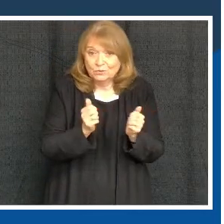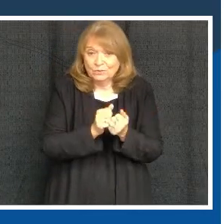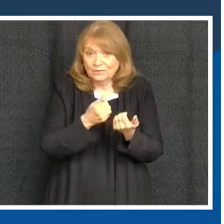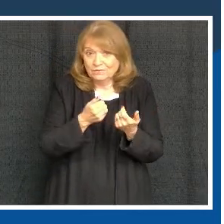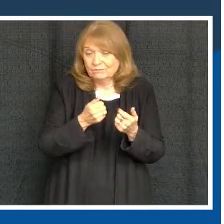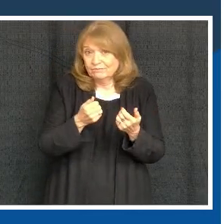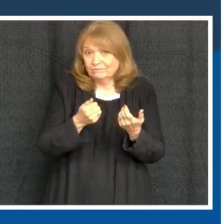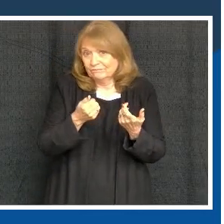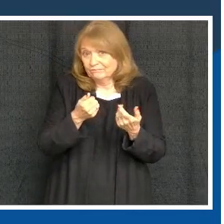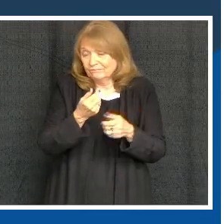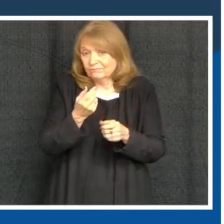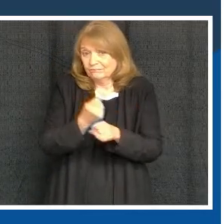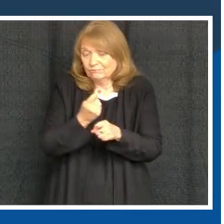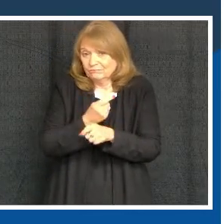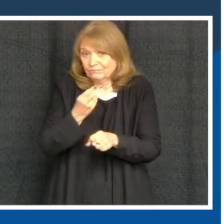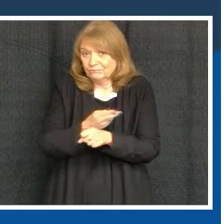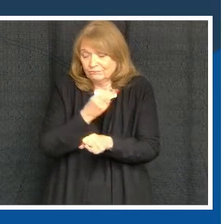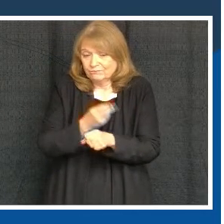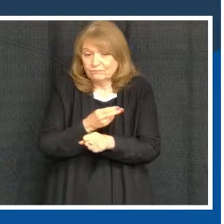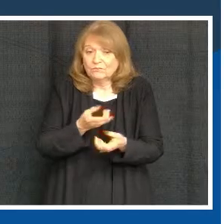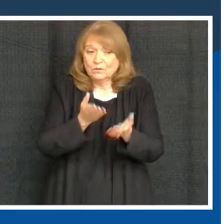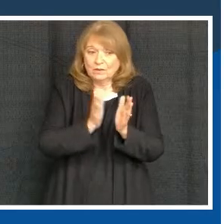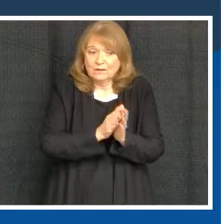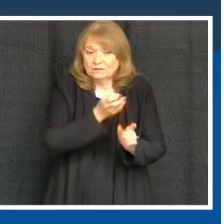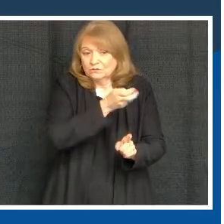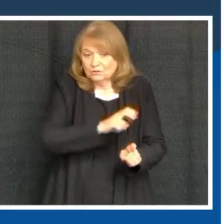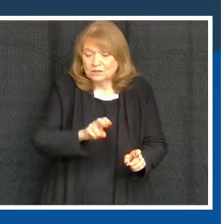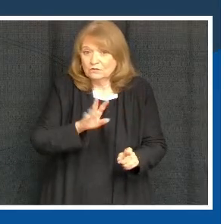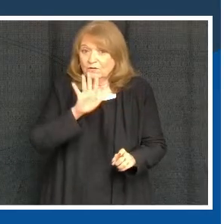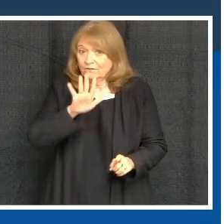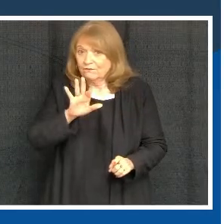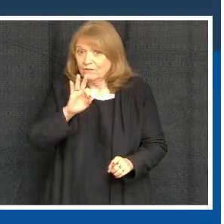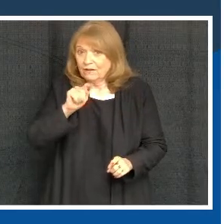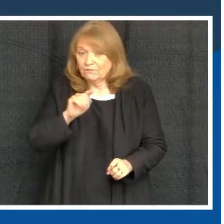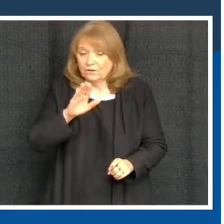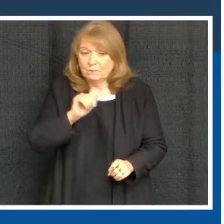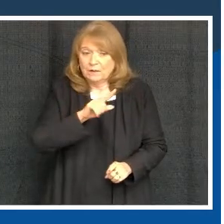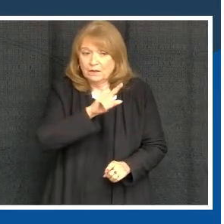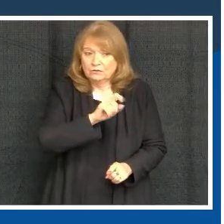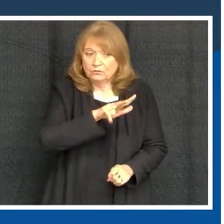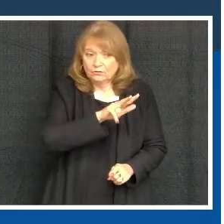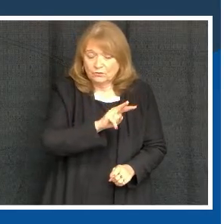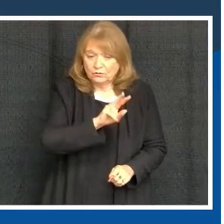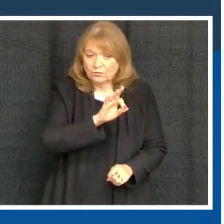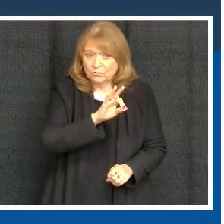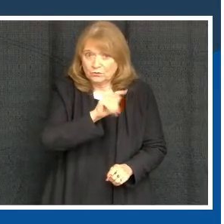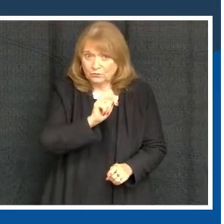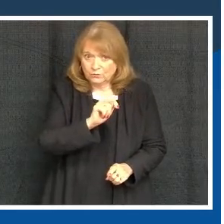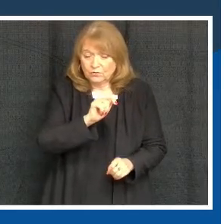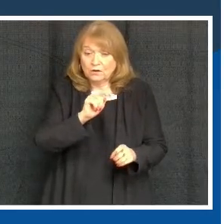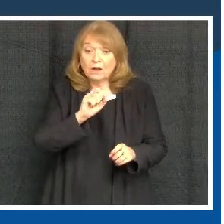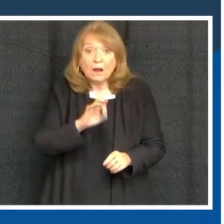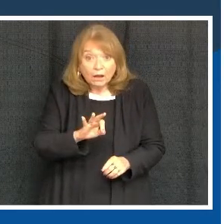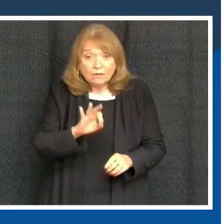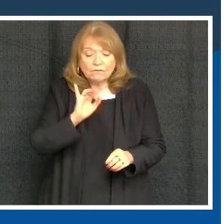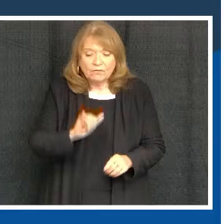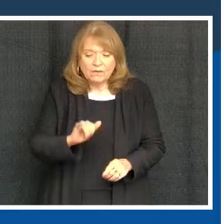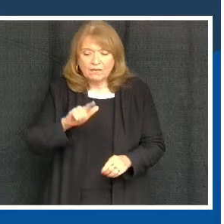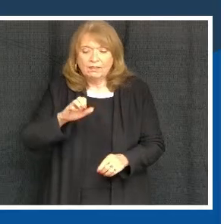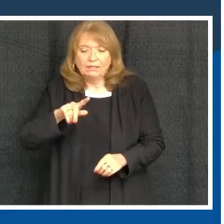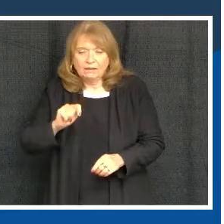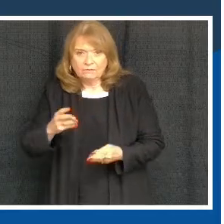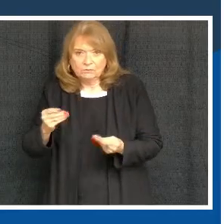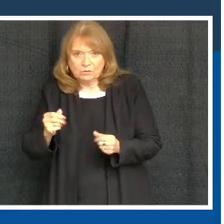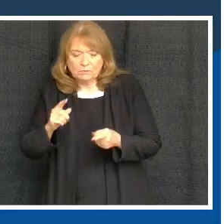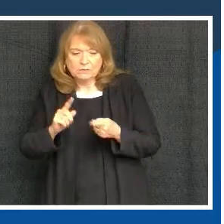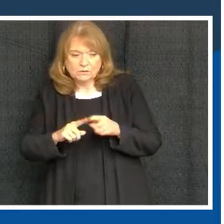asking the council to approve the transfer of a 5-foot by 132-foot strip of the lift station property to the owners of the New